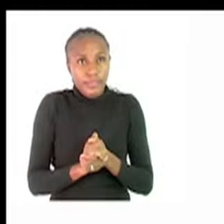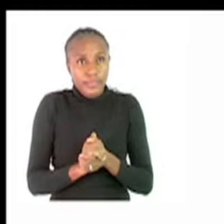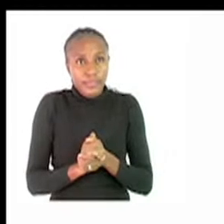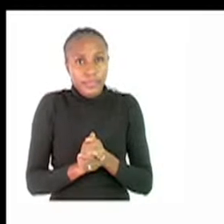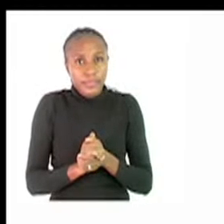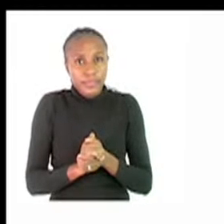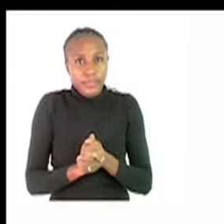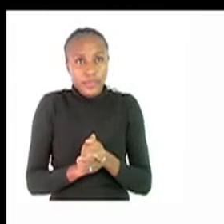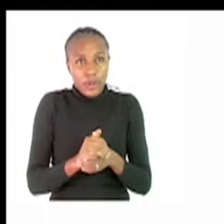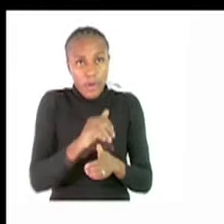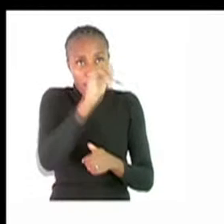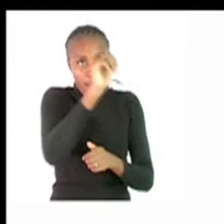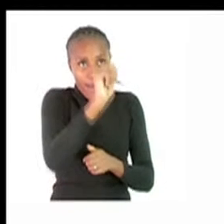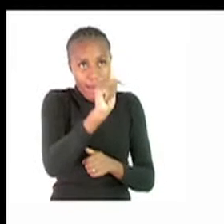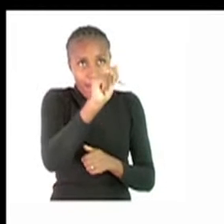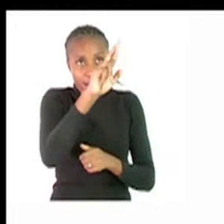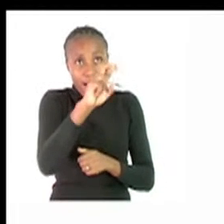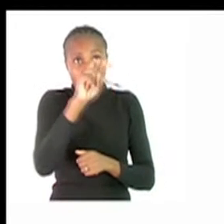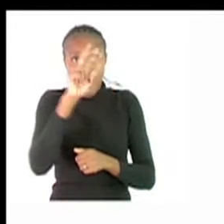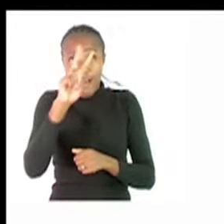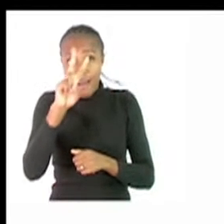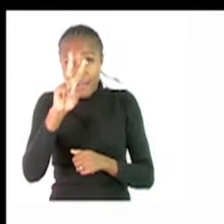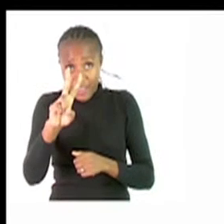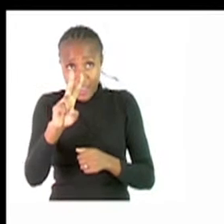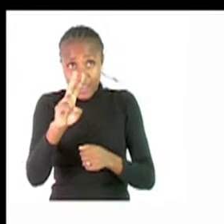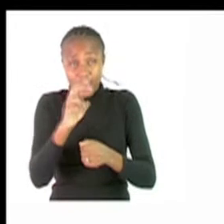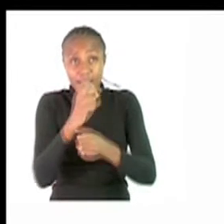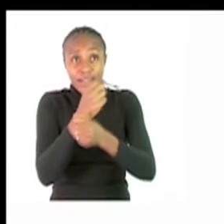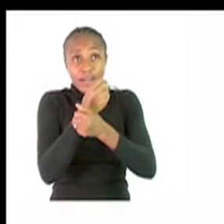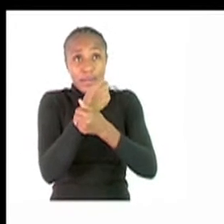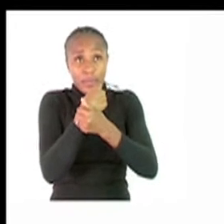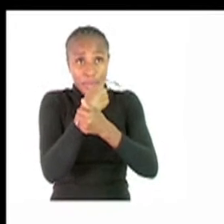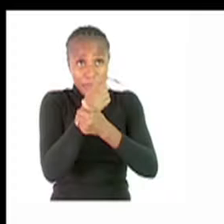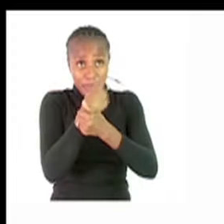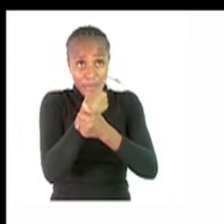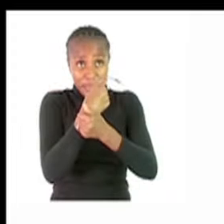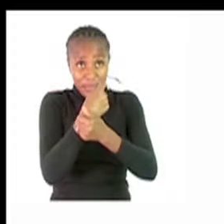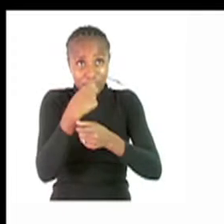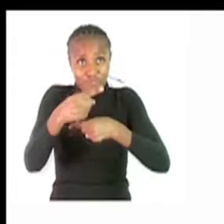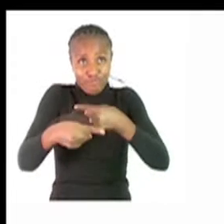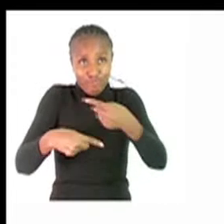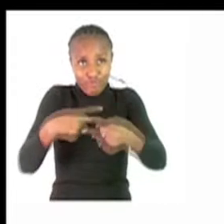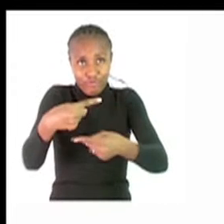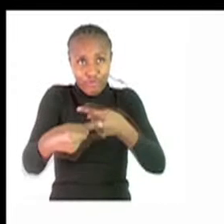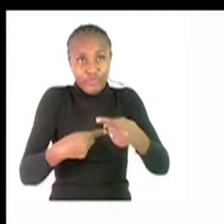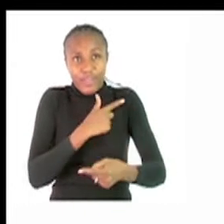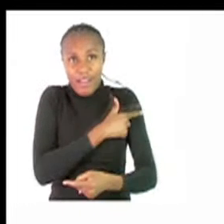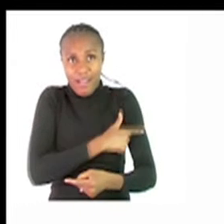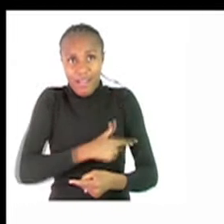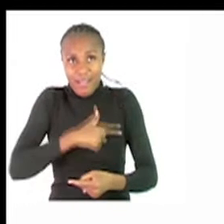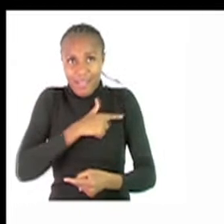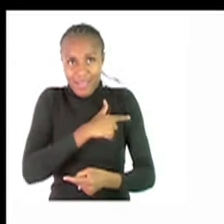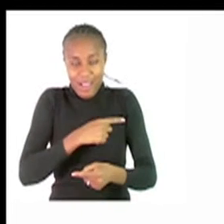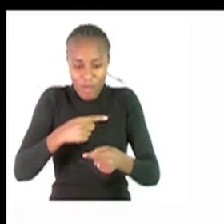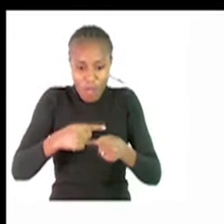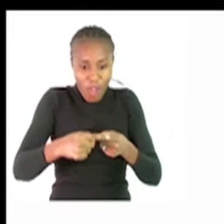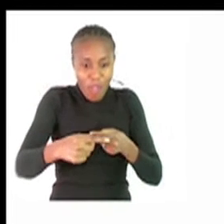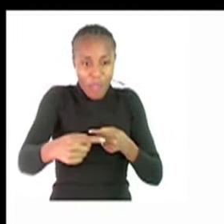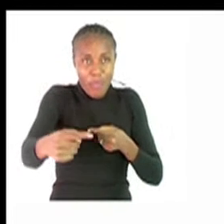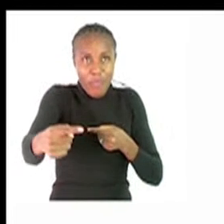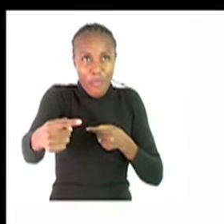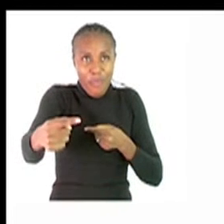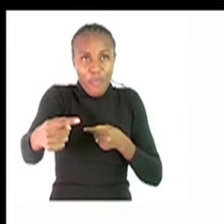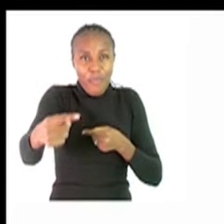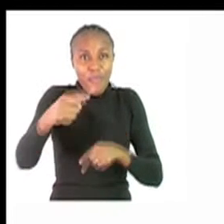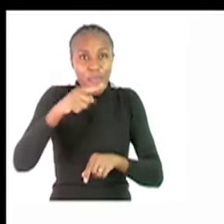called antiretroviral, or simply known as ARVs, for treating HIV infections and